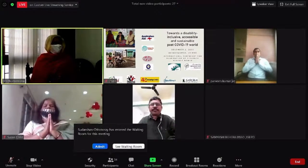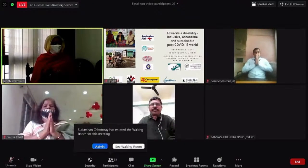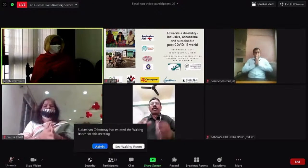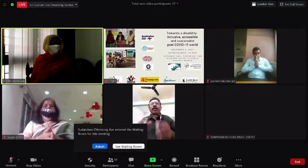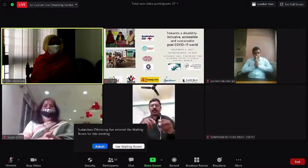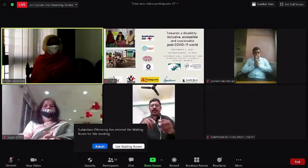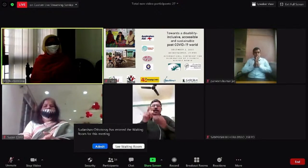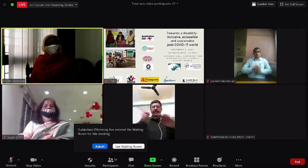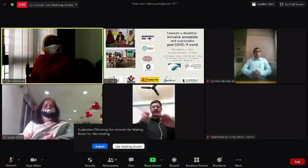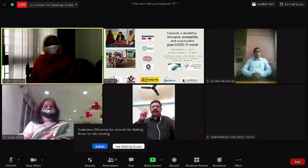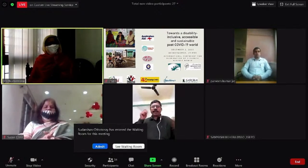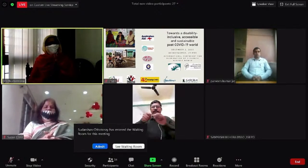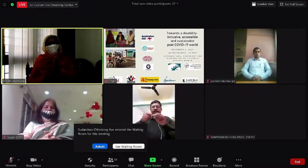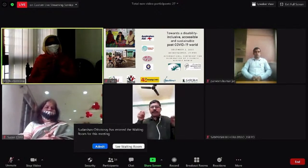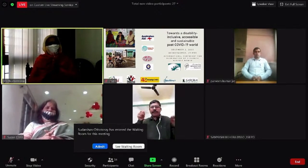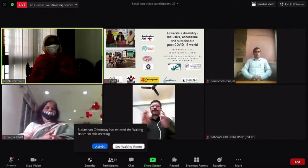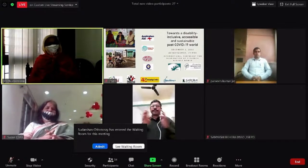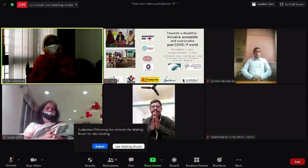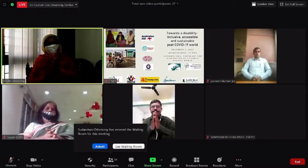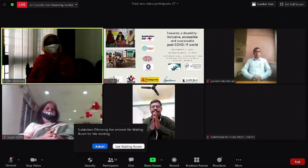Greetings to everybody.